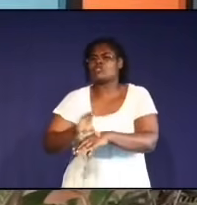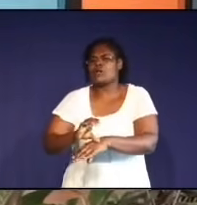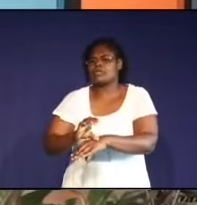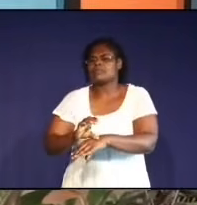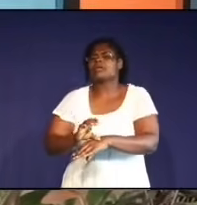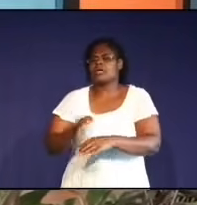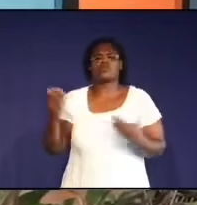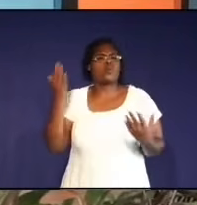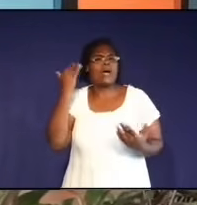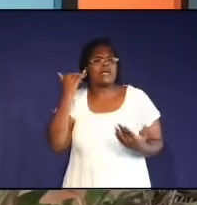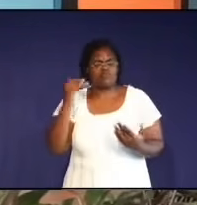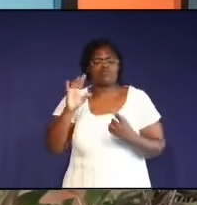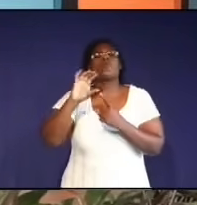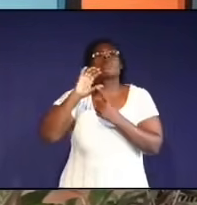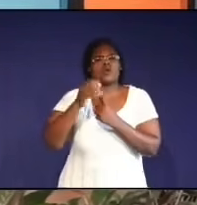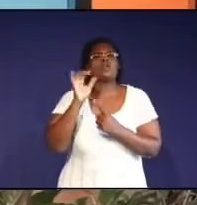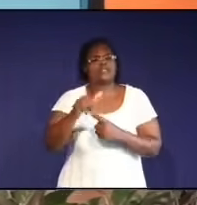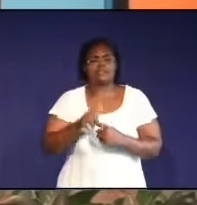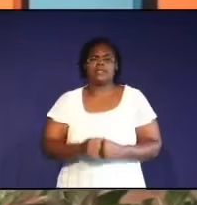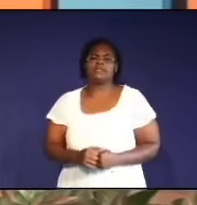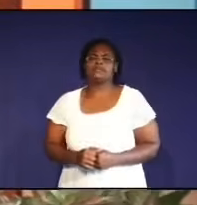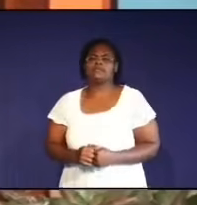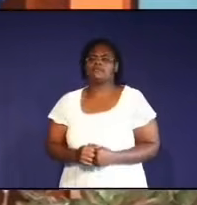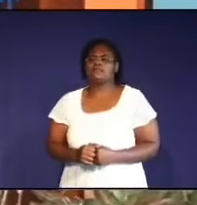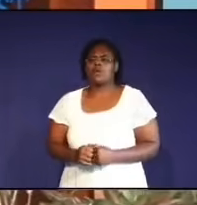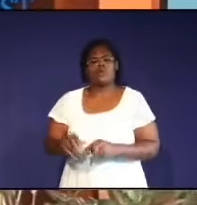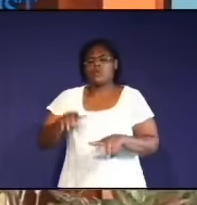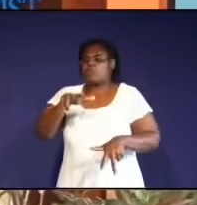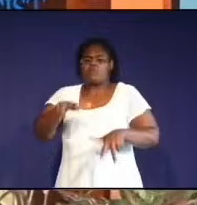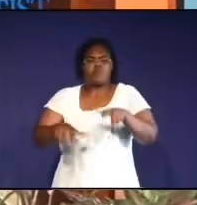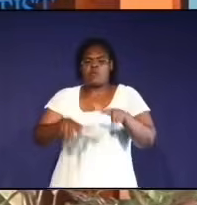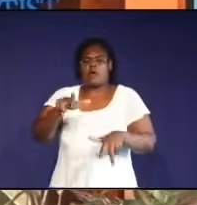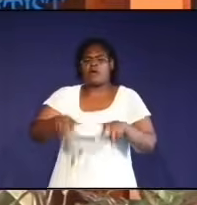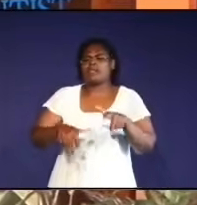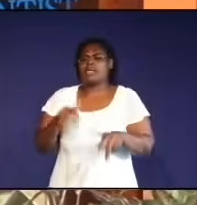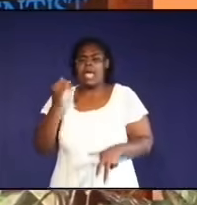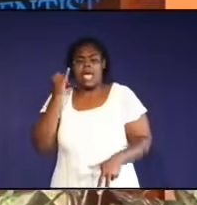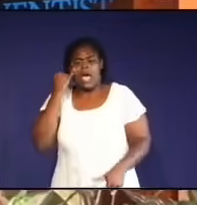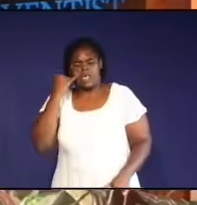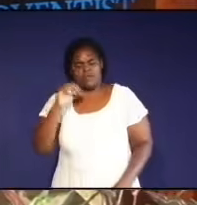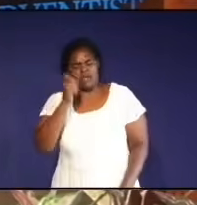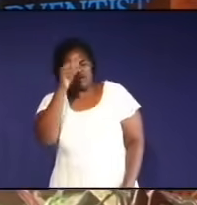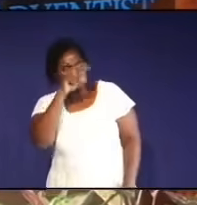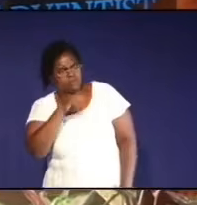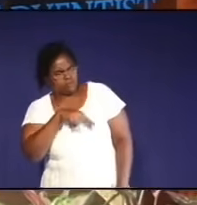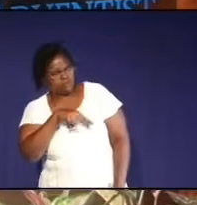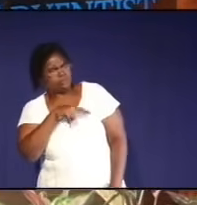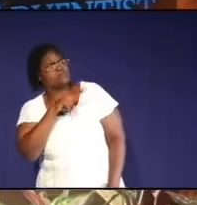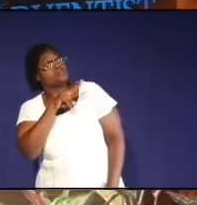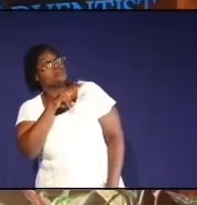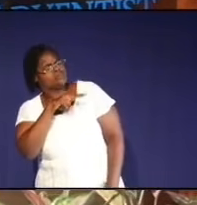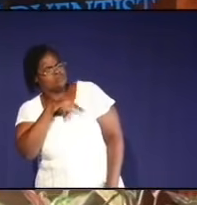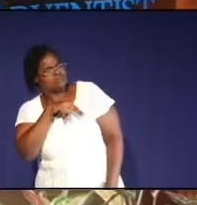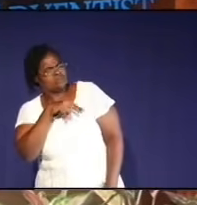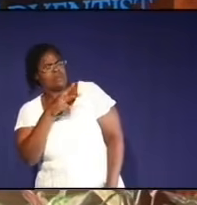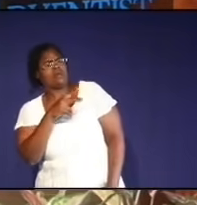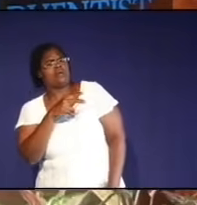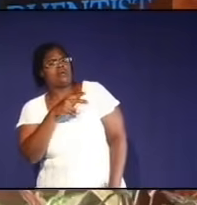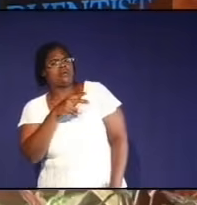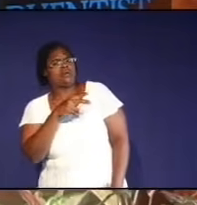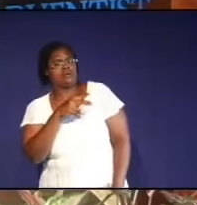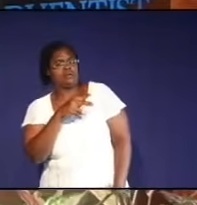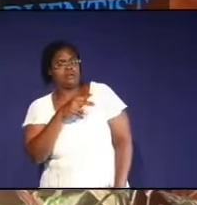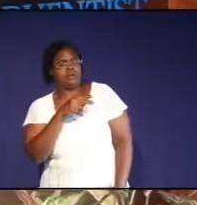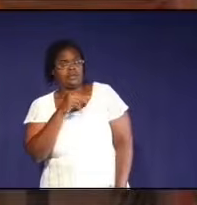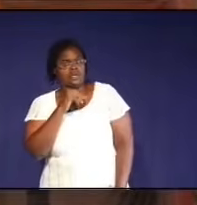that way. But as we step on in here, and if somebody look at you with cross-eyed, you're